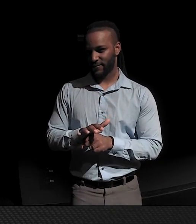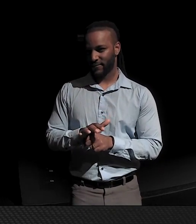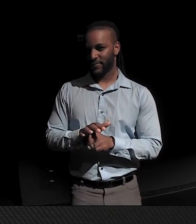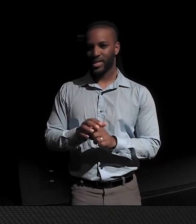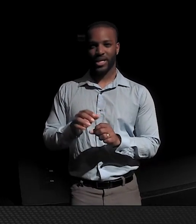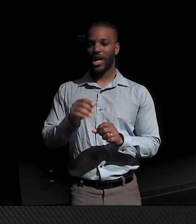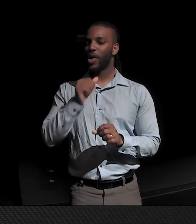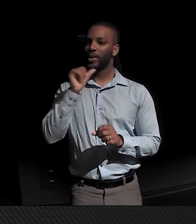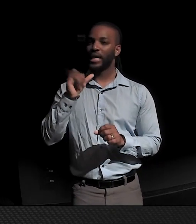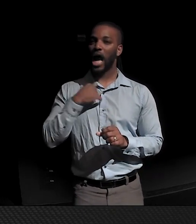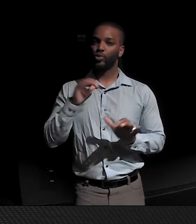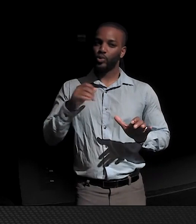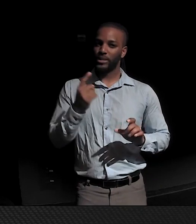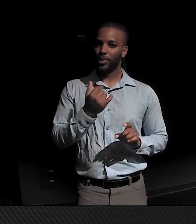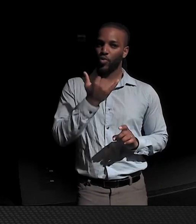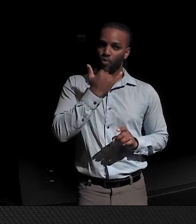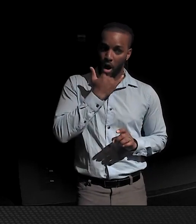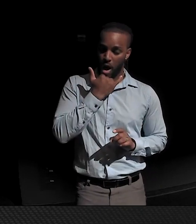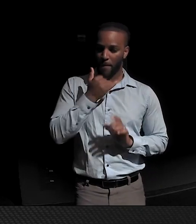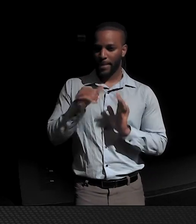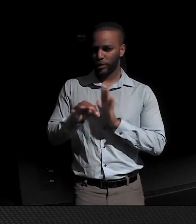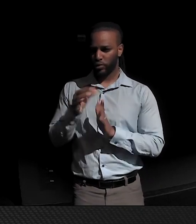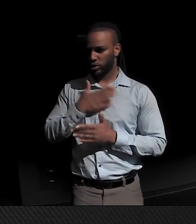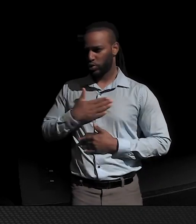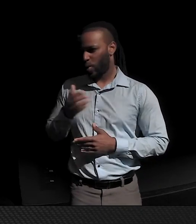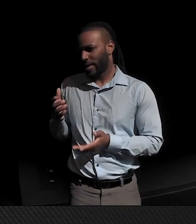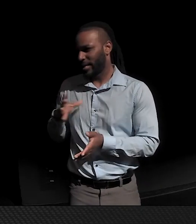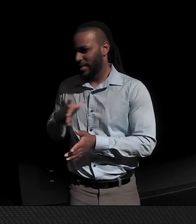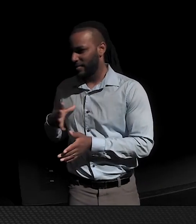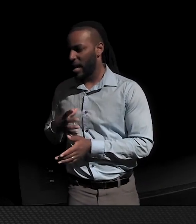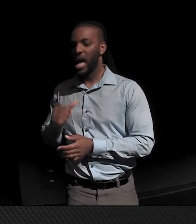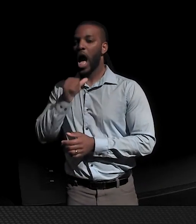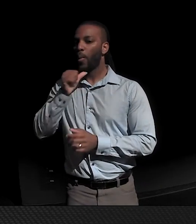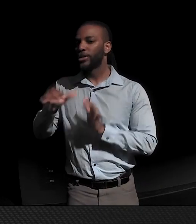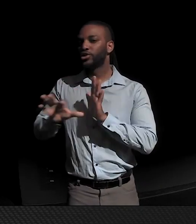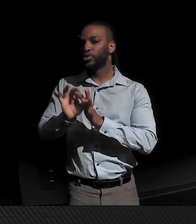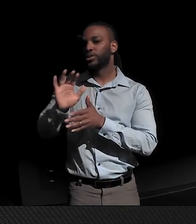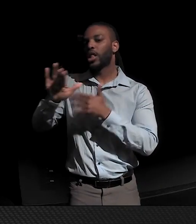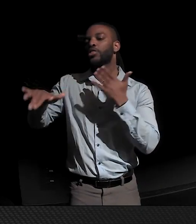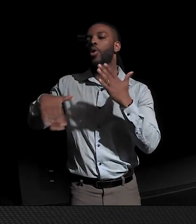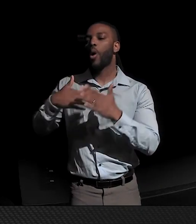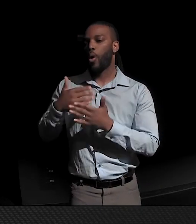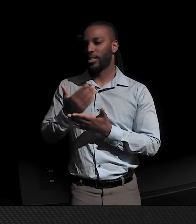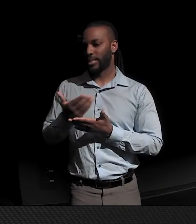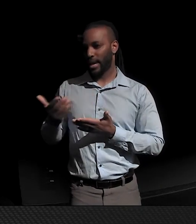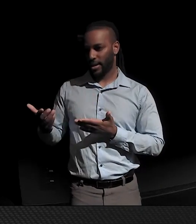It wasn't that I was doing something wrong by choosing joy. I just wasn't choosing the whole thing.